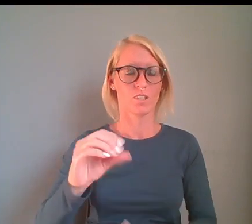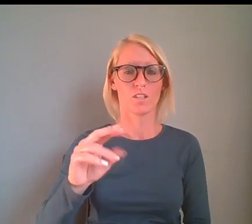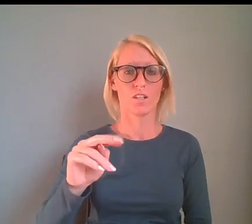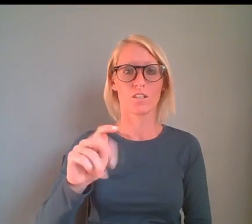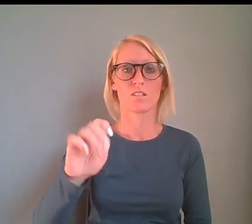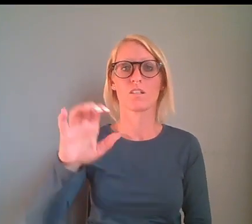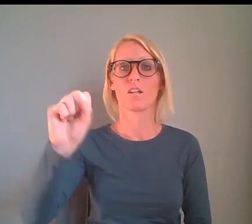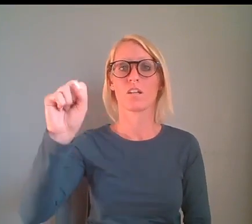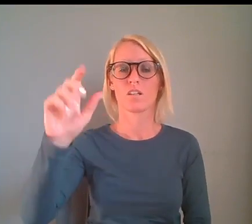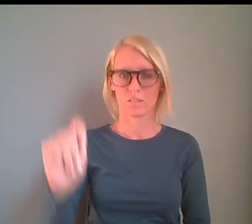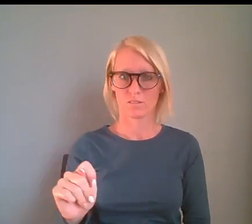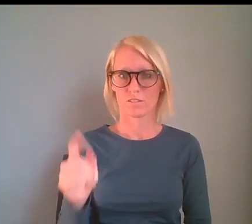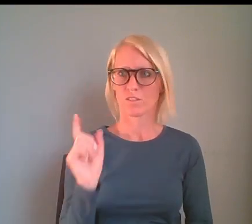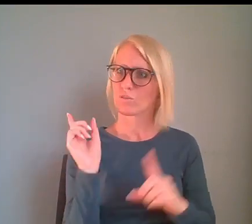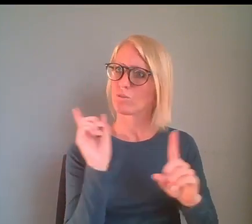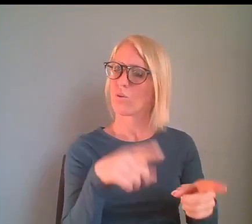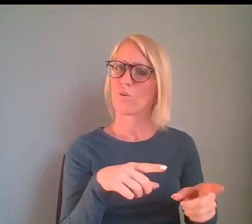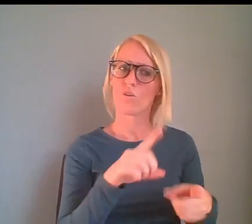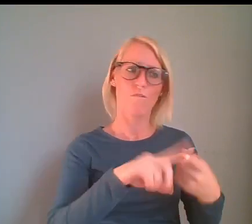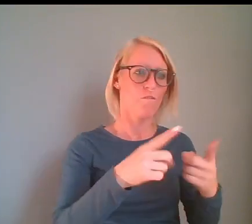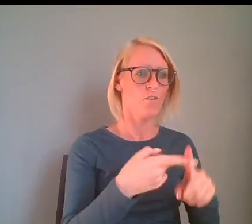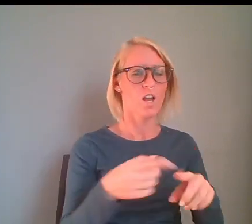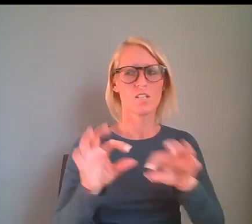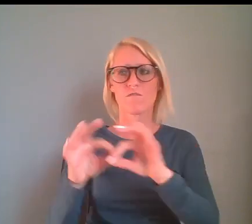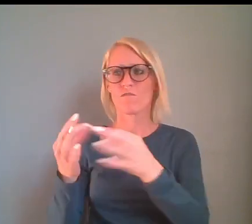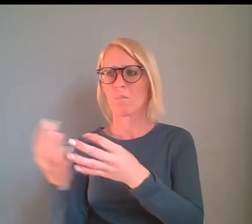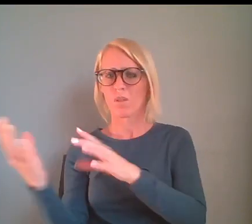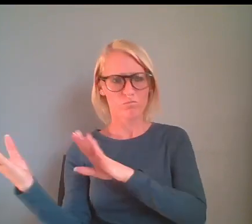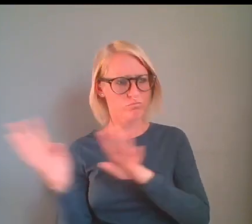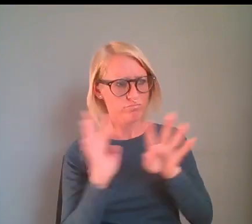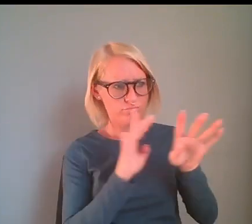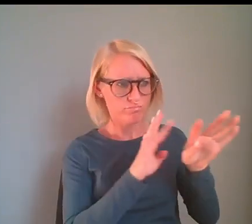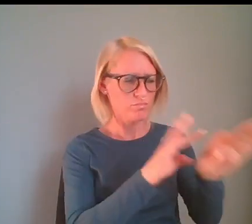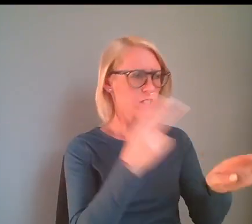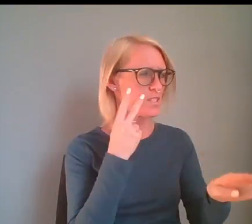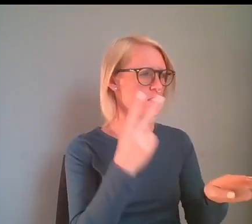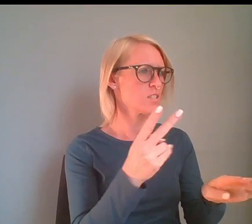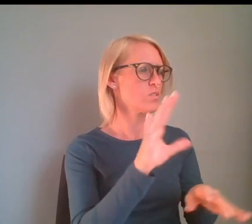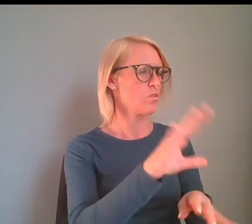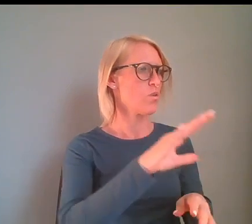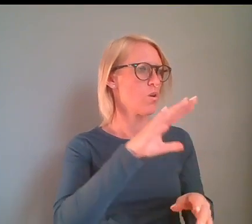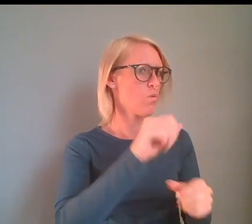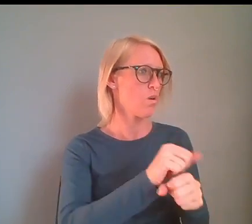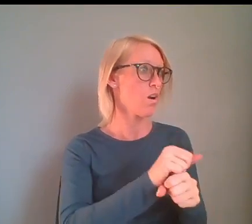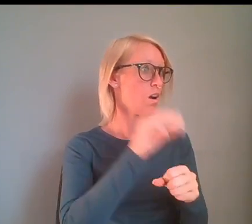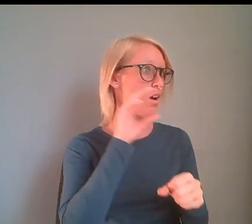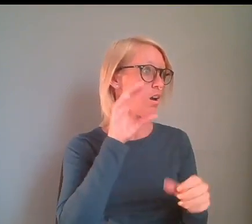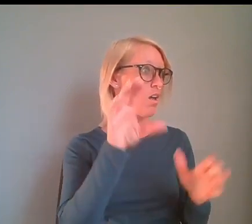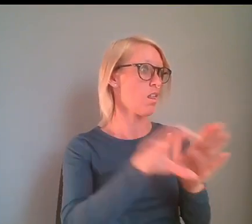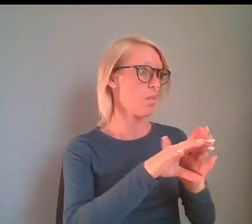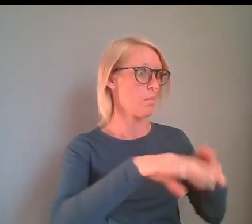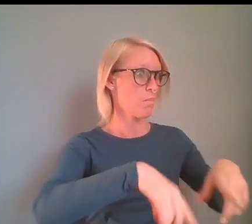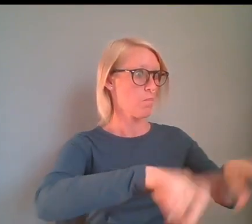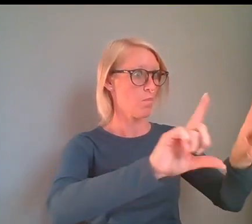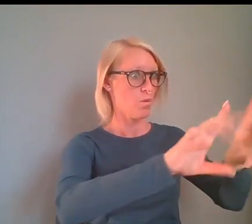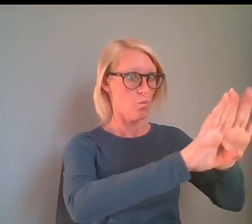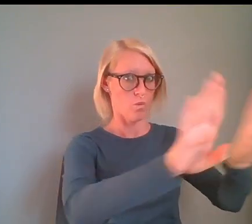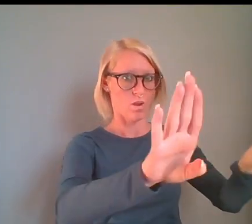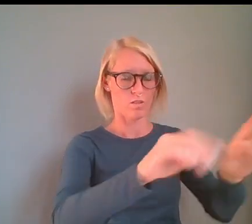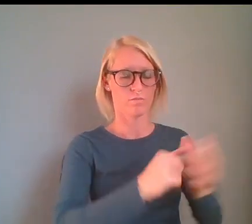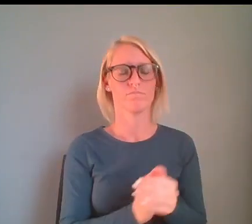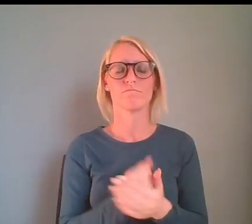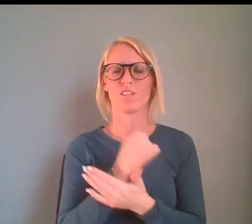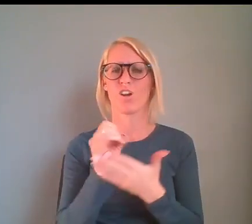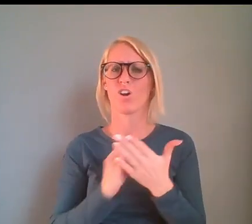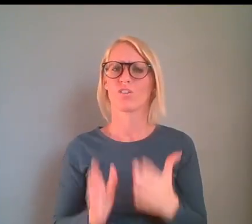family and see your work up on the wall, and that's a really exciting thing. And it's also a really neat thing that your art teachers do, because every other